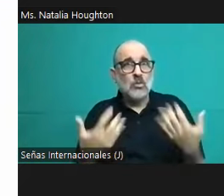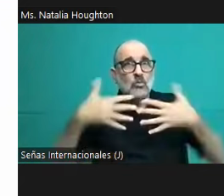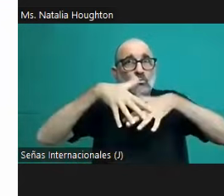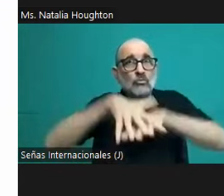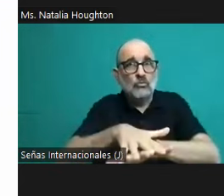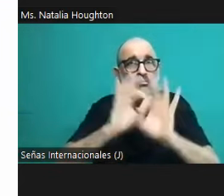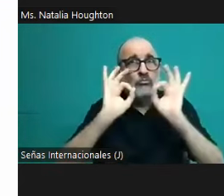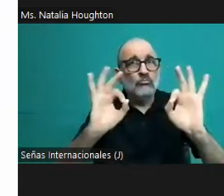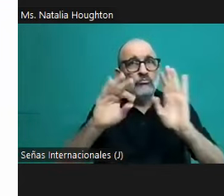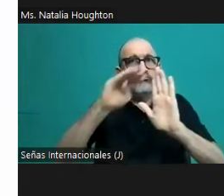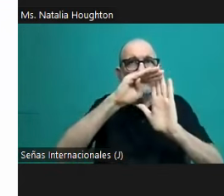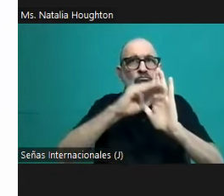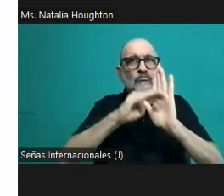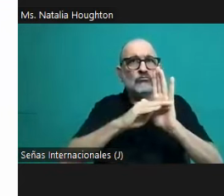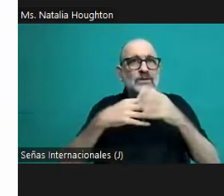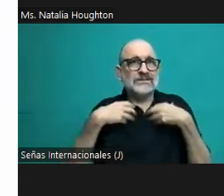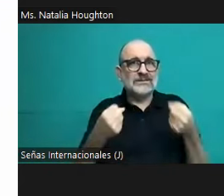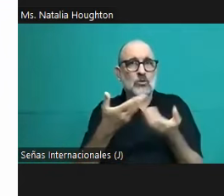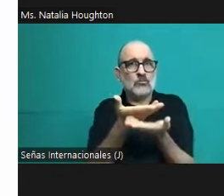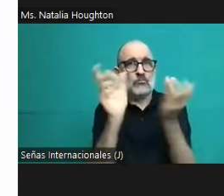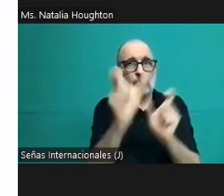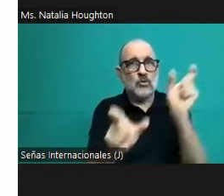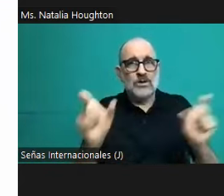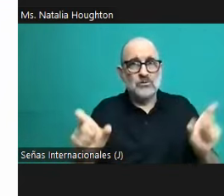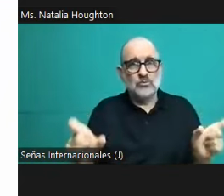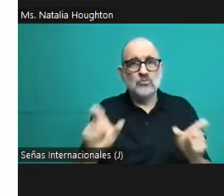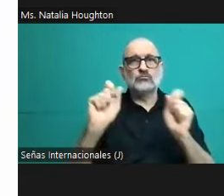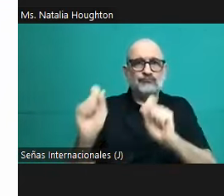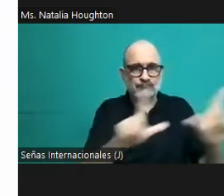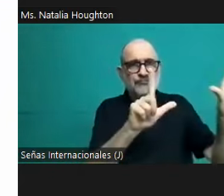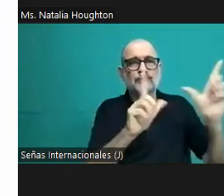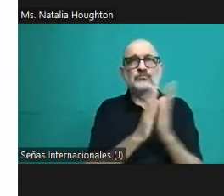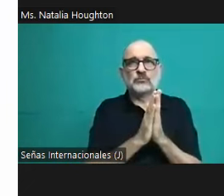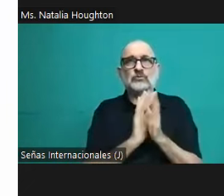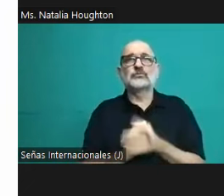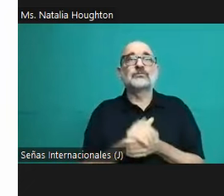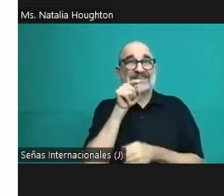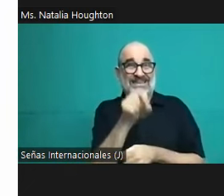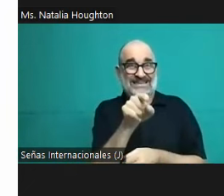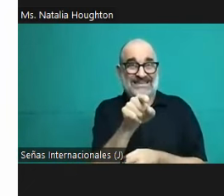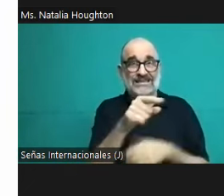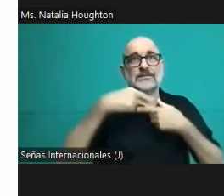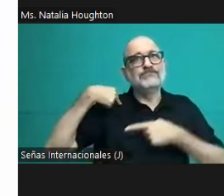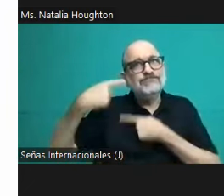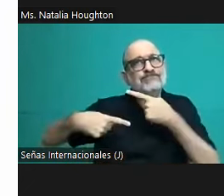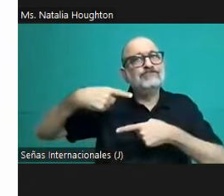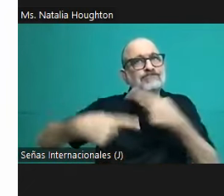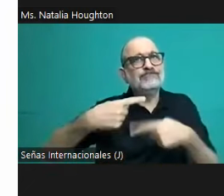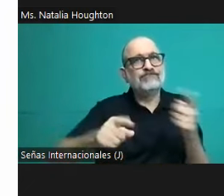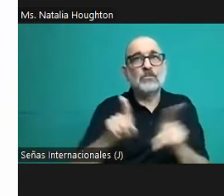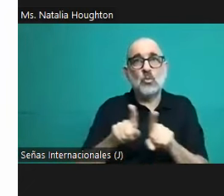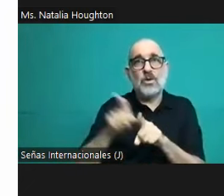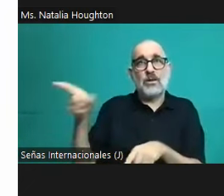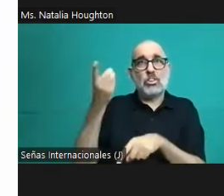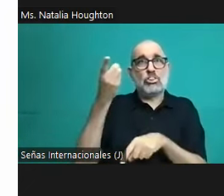that our director, Jarvis Barbosa, had mentioned before. We are